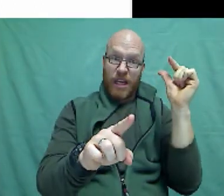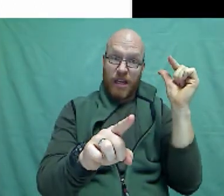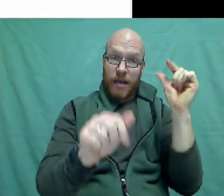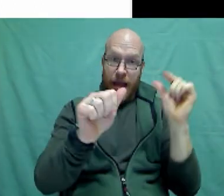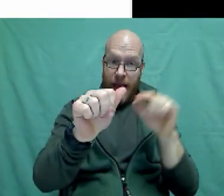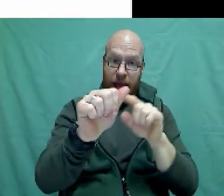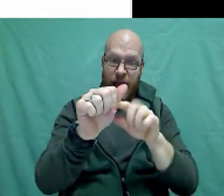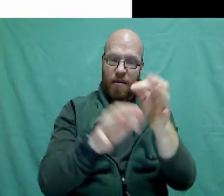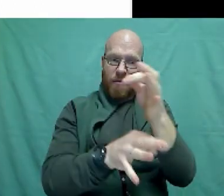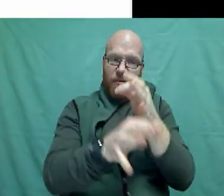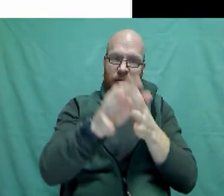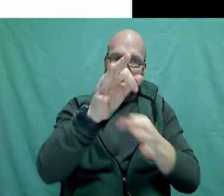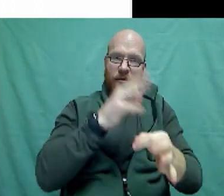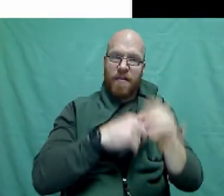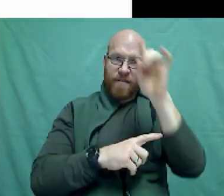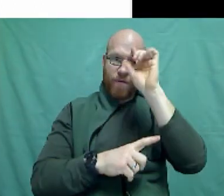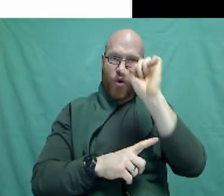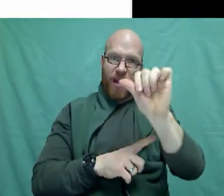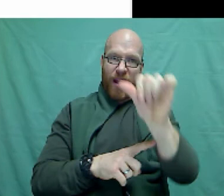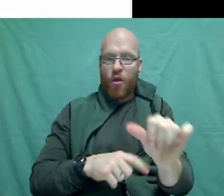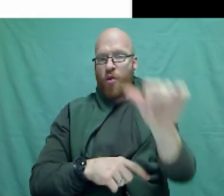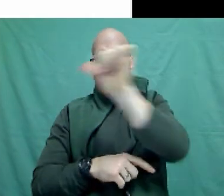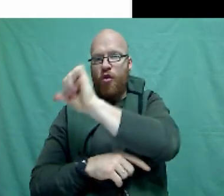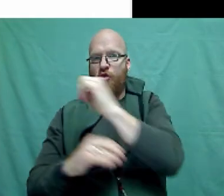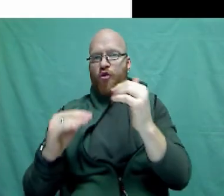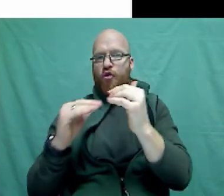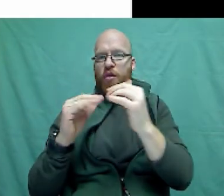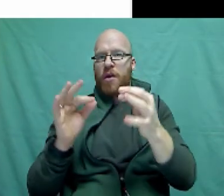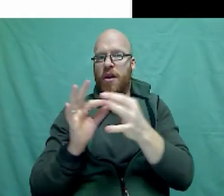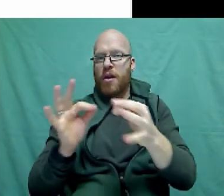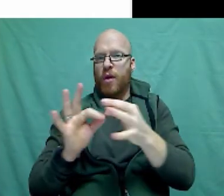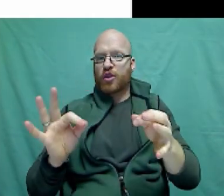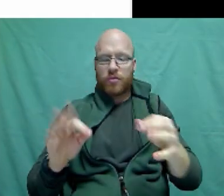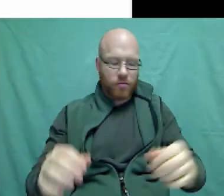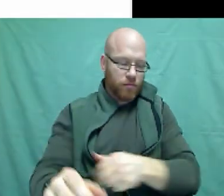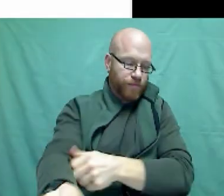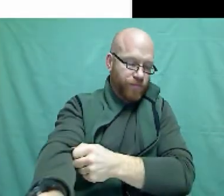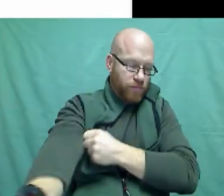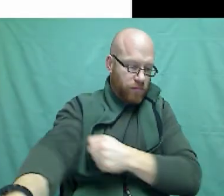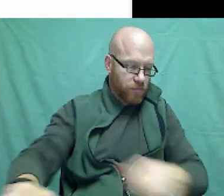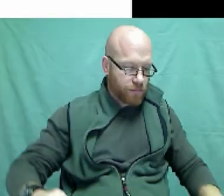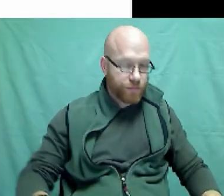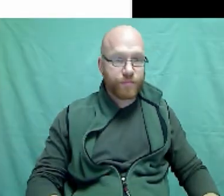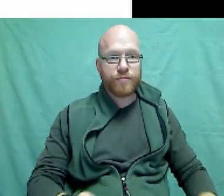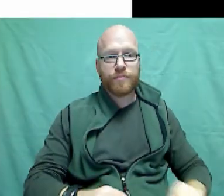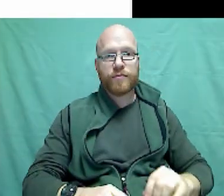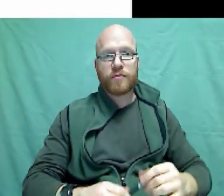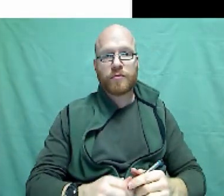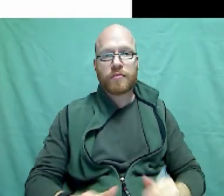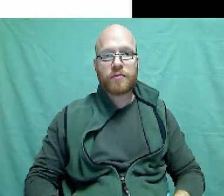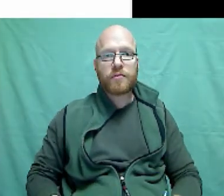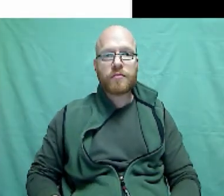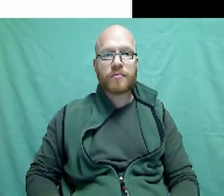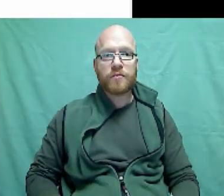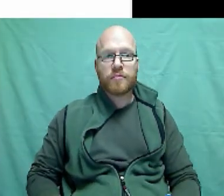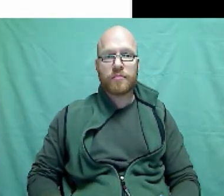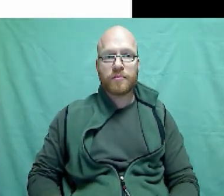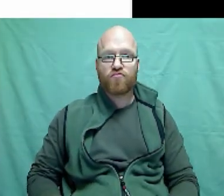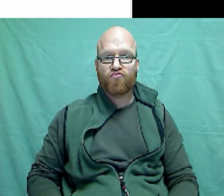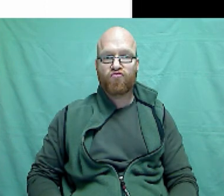Now, that green equation there, A equals 50 minus OJ, we're going to replace where we see the A variable in the second